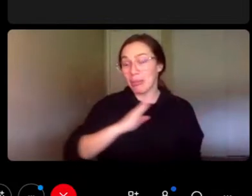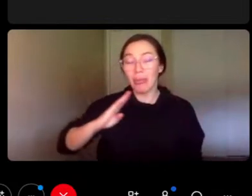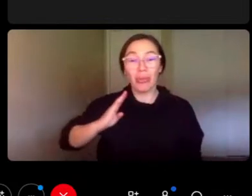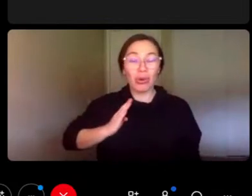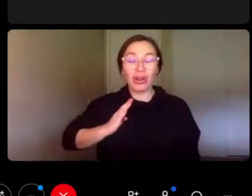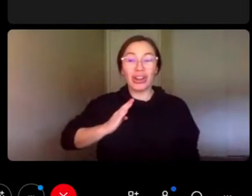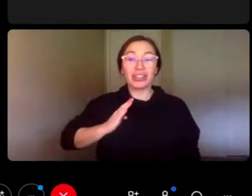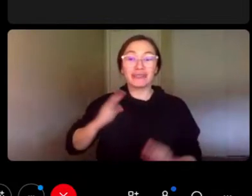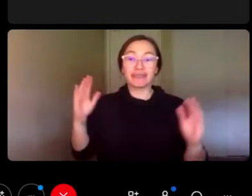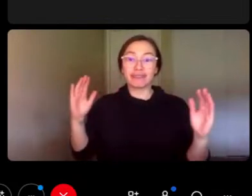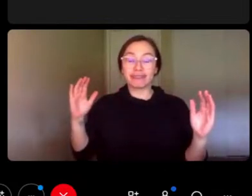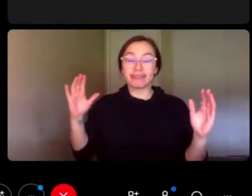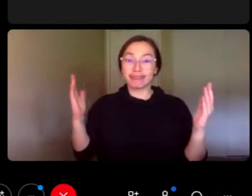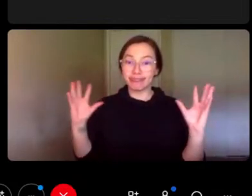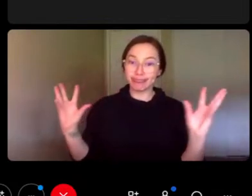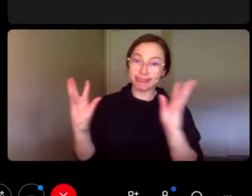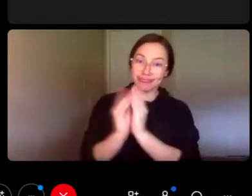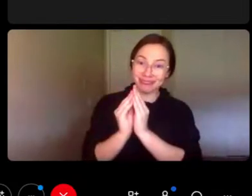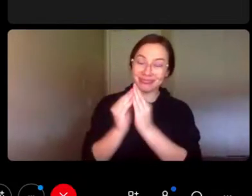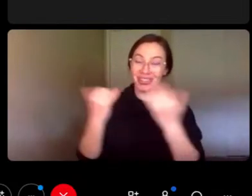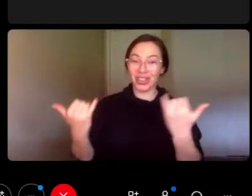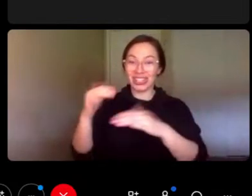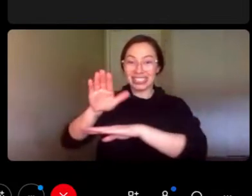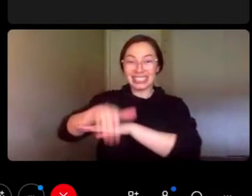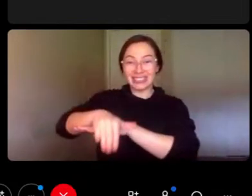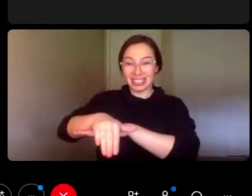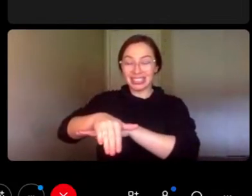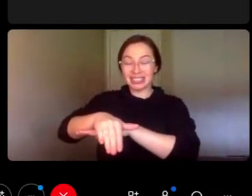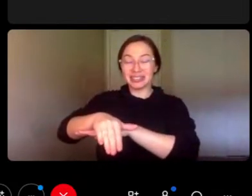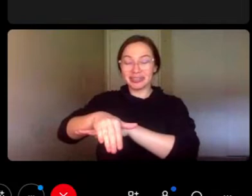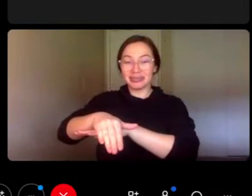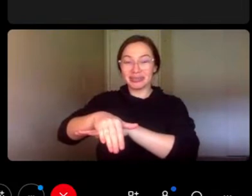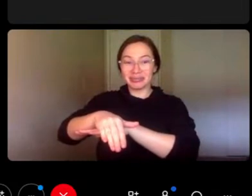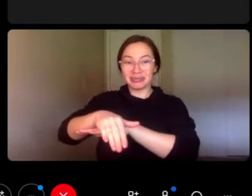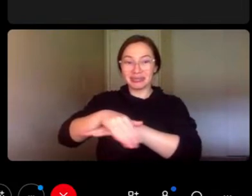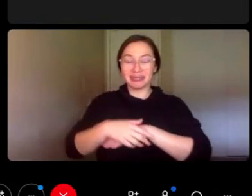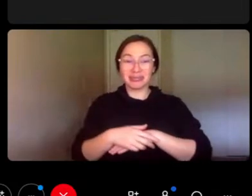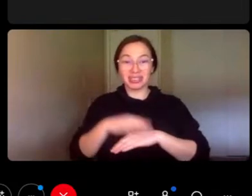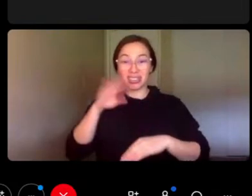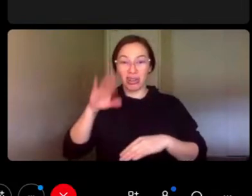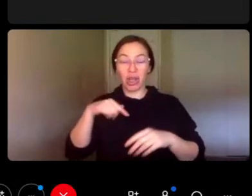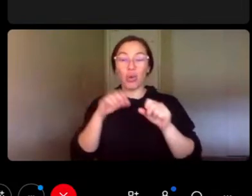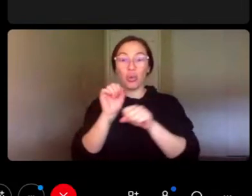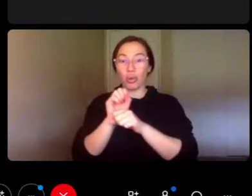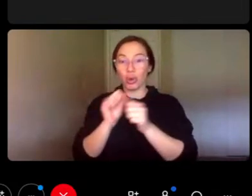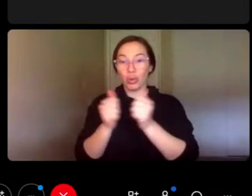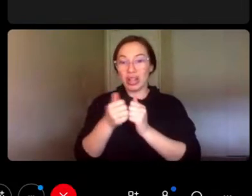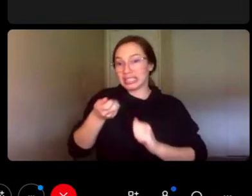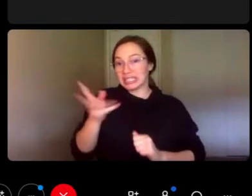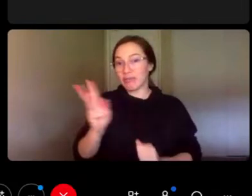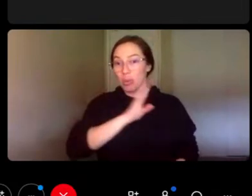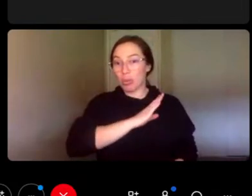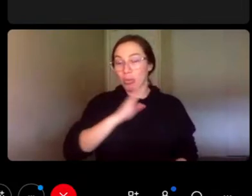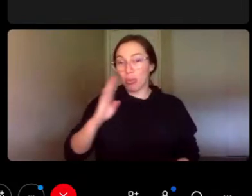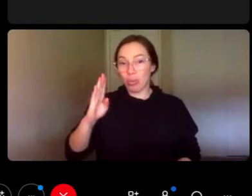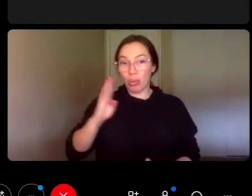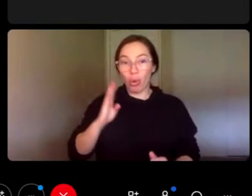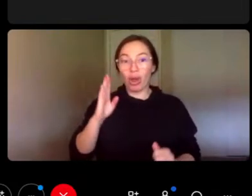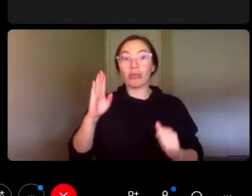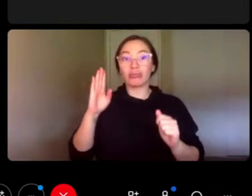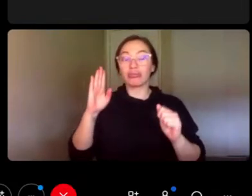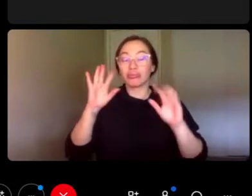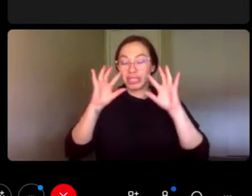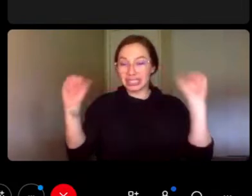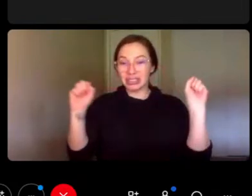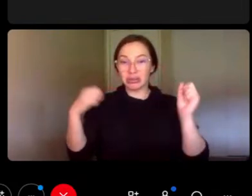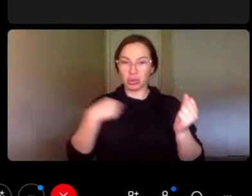for coming together this evening. I know that I've worked with several board presidents and we've talked about